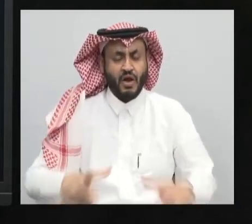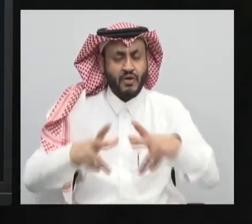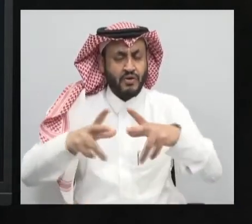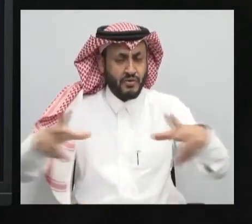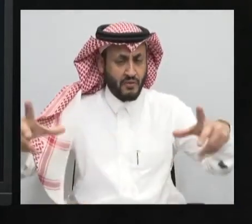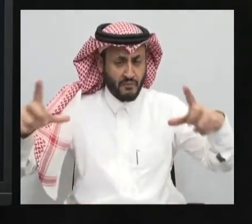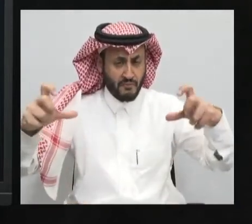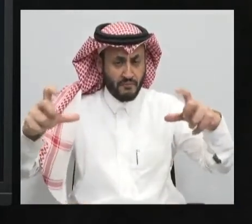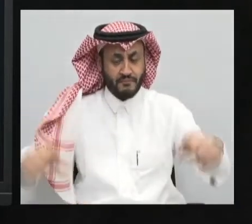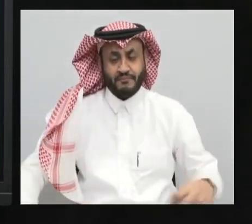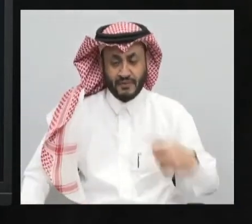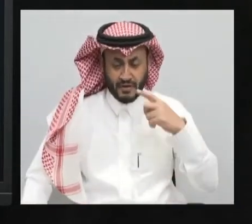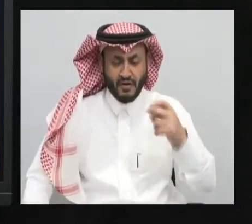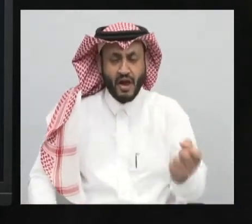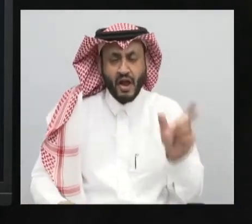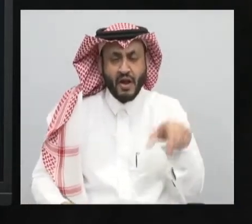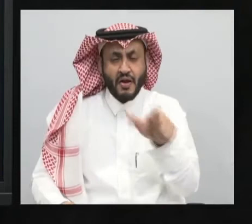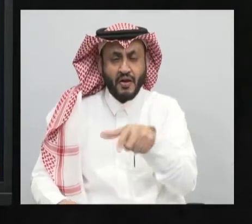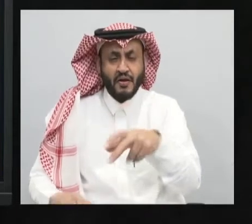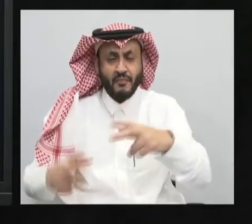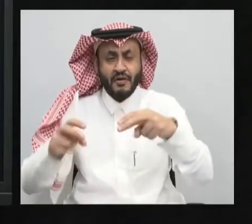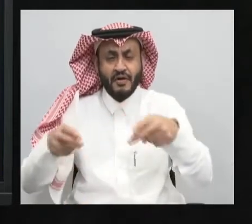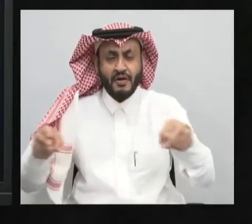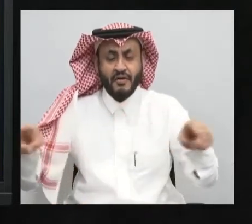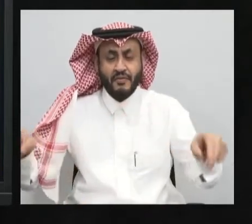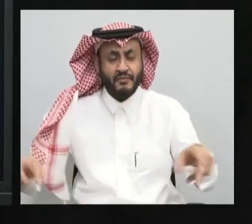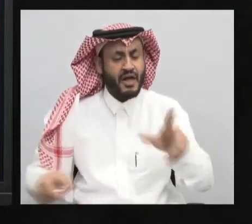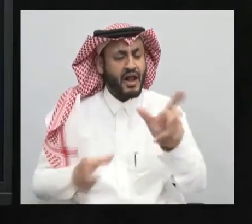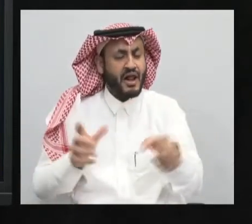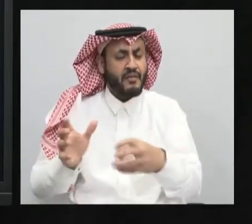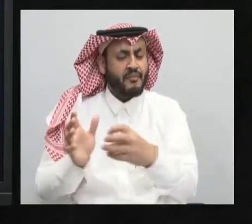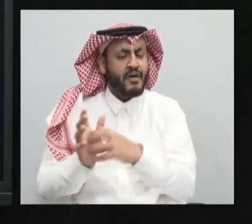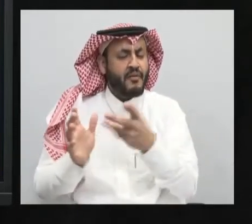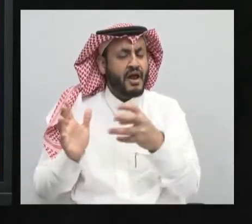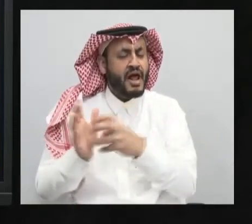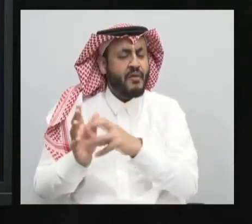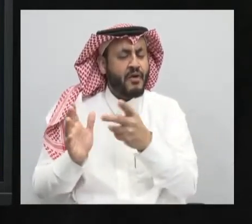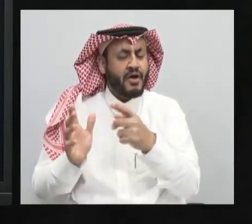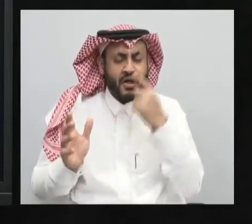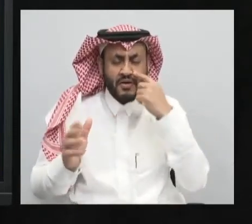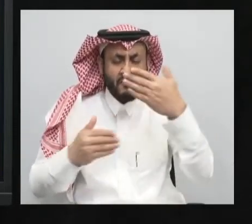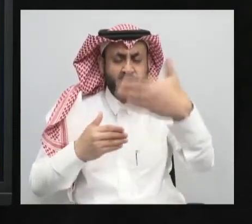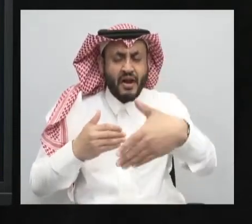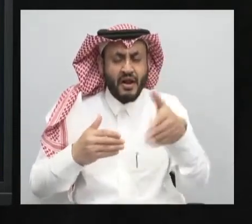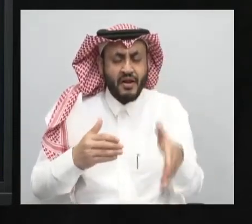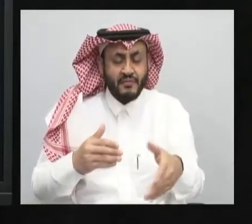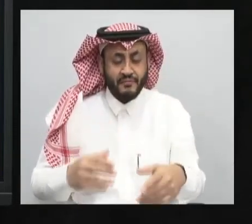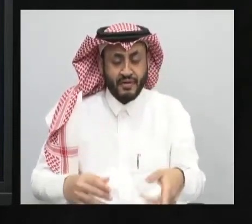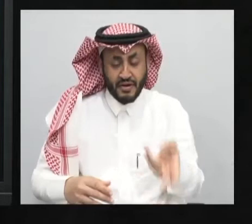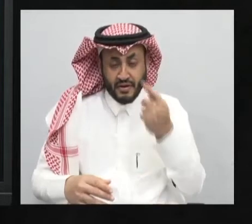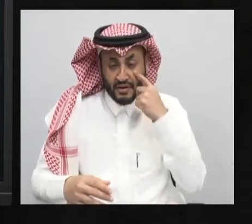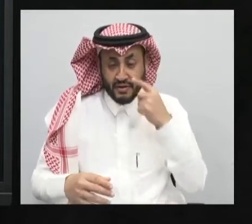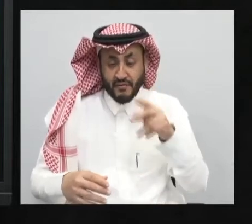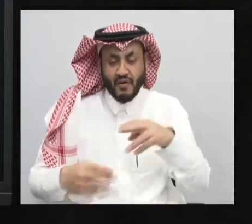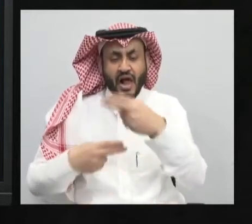with different people. Where do you think these people are? If you look at the walls around them, they are standing and there is